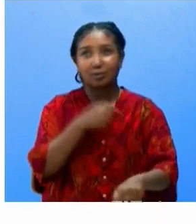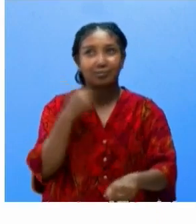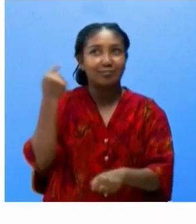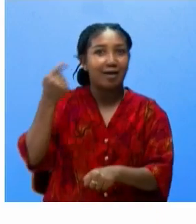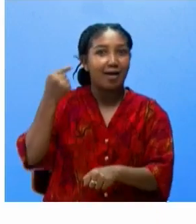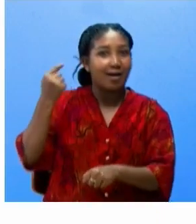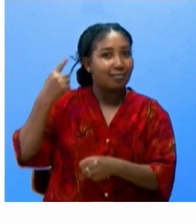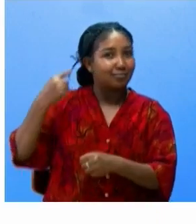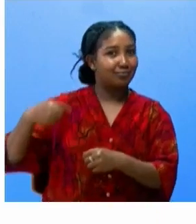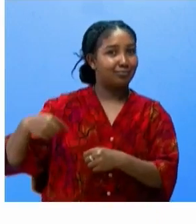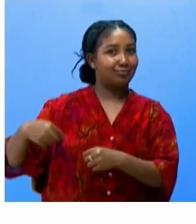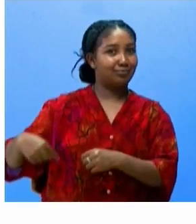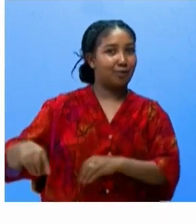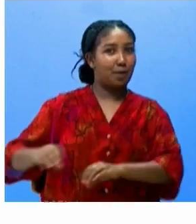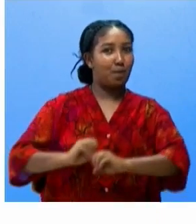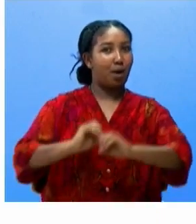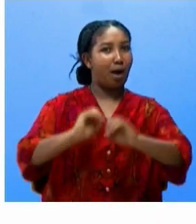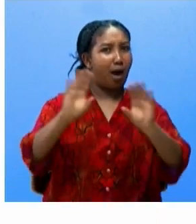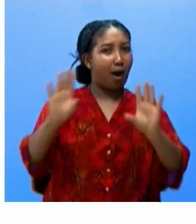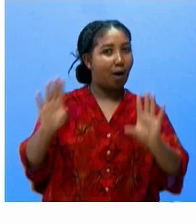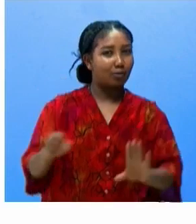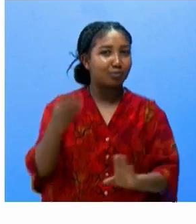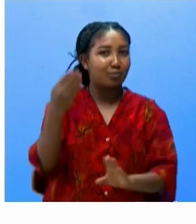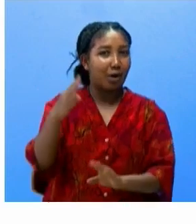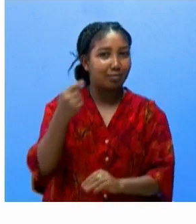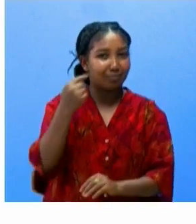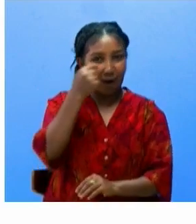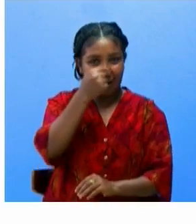hair and bright brown eyes.